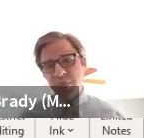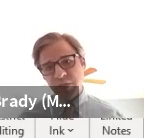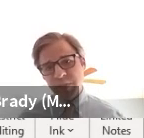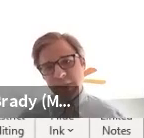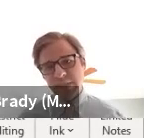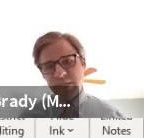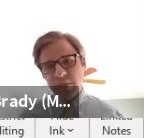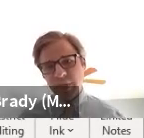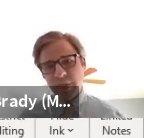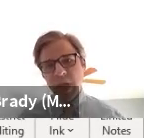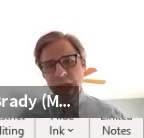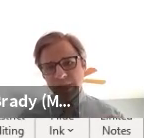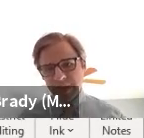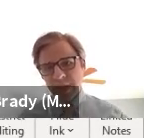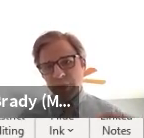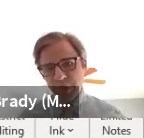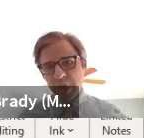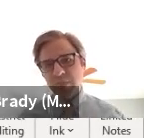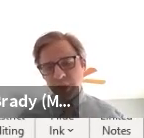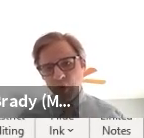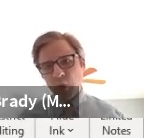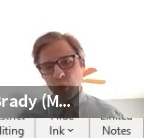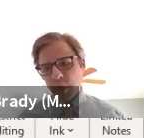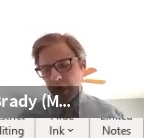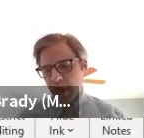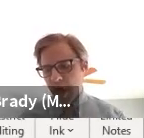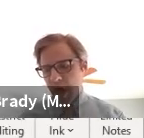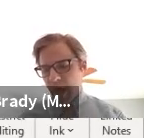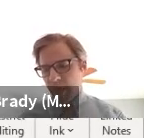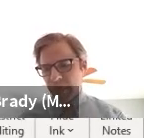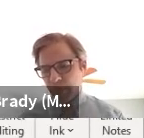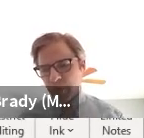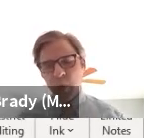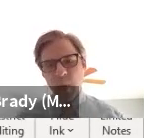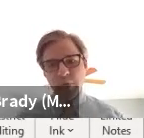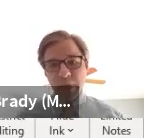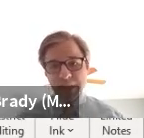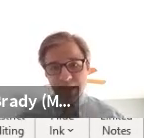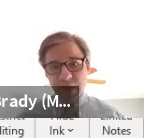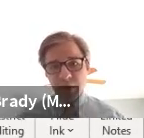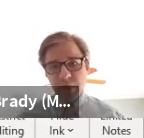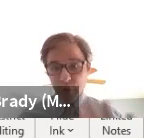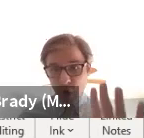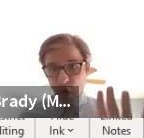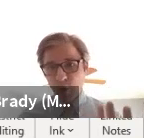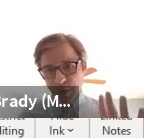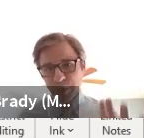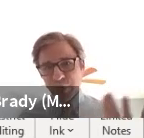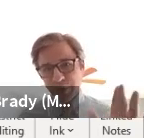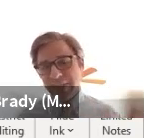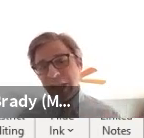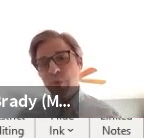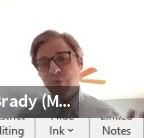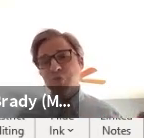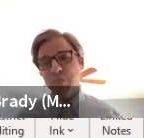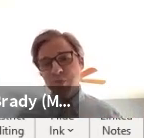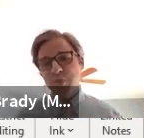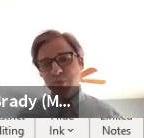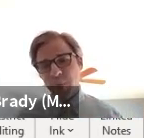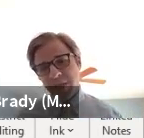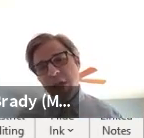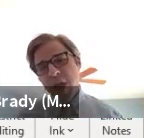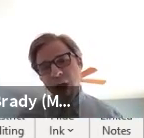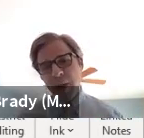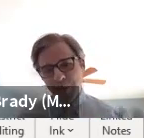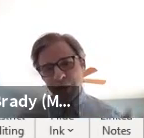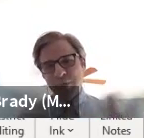There's not going to be huge announcements necessarily as this commission does its core work that would require necessarily, you hope, you know, that's not when you should